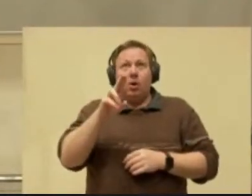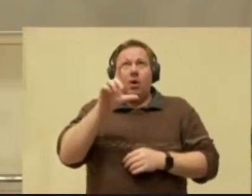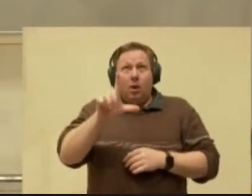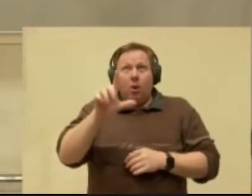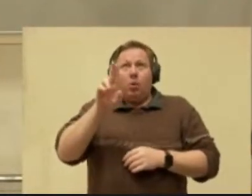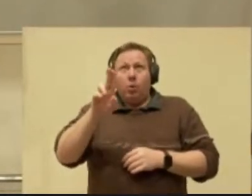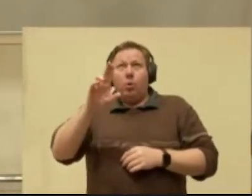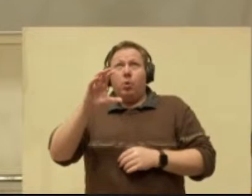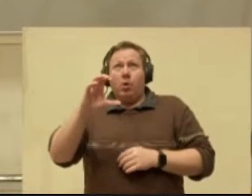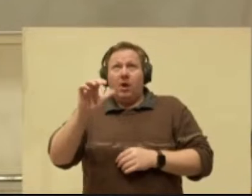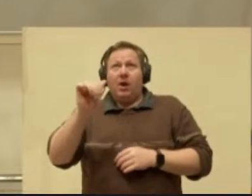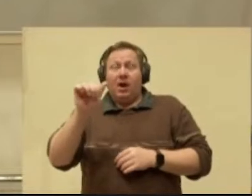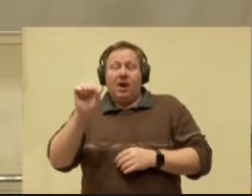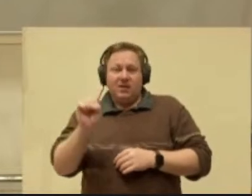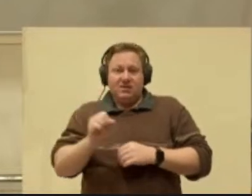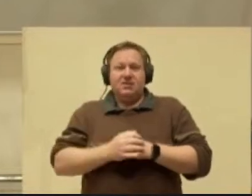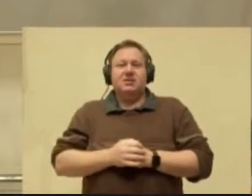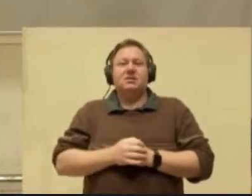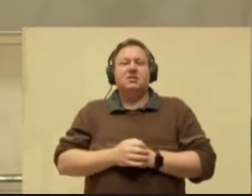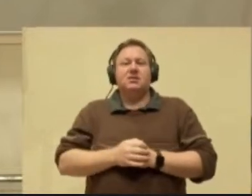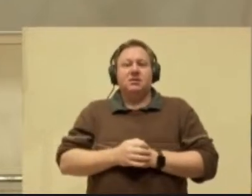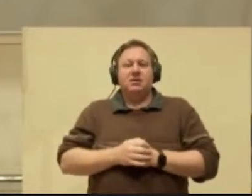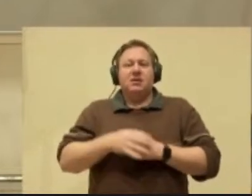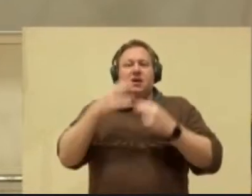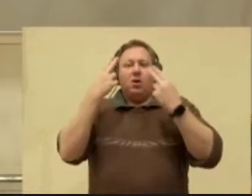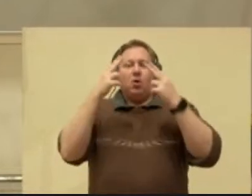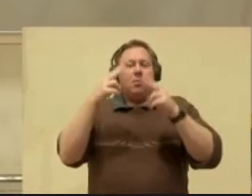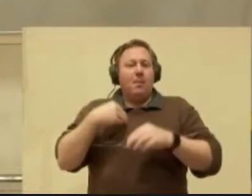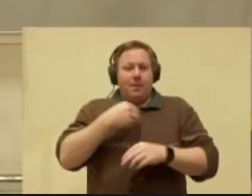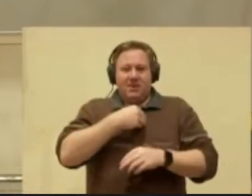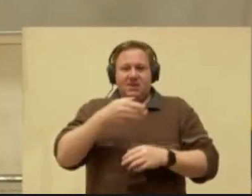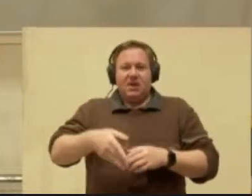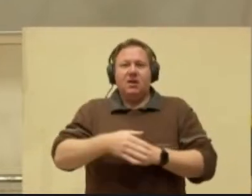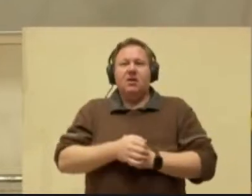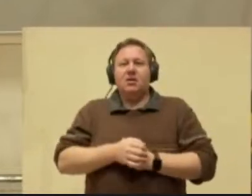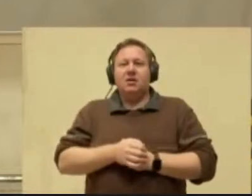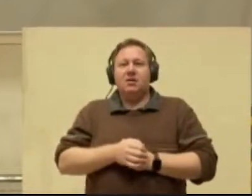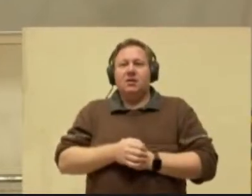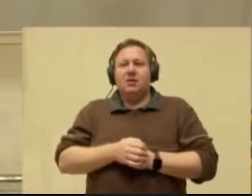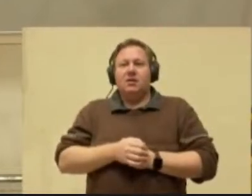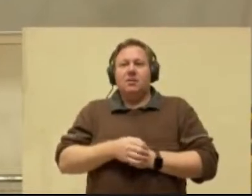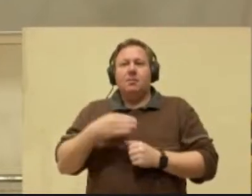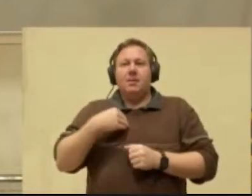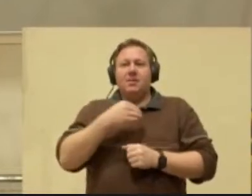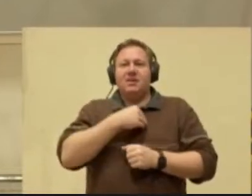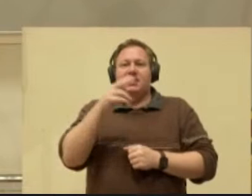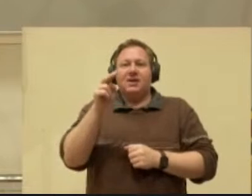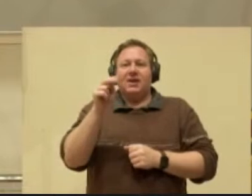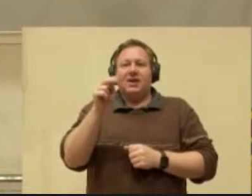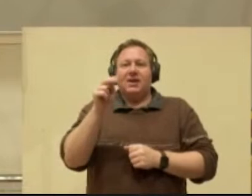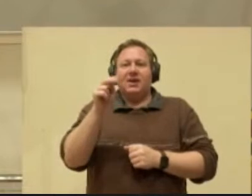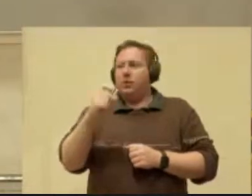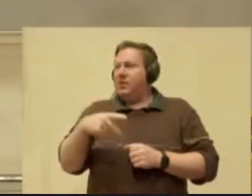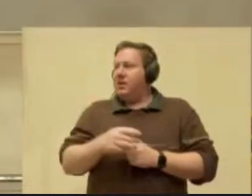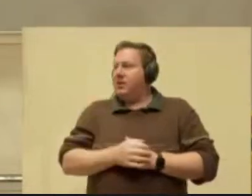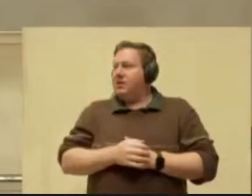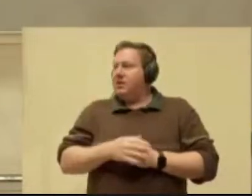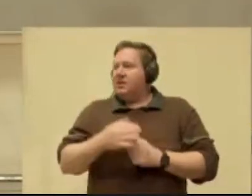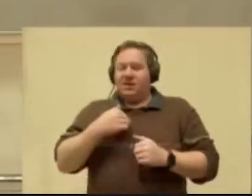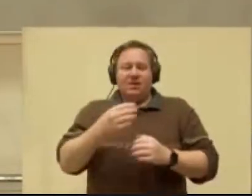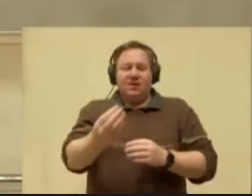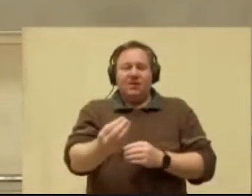members of the national council of provinces speaker can you just can you just move the mic more to